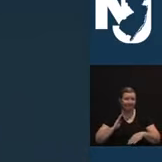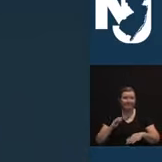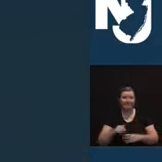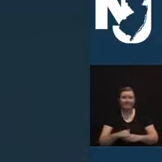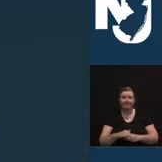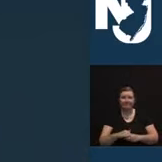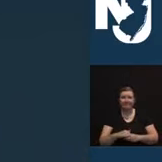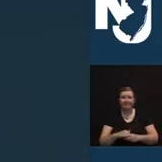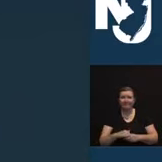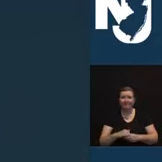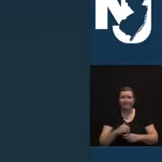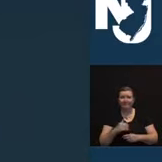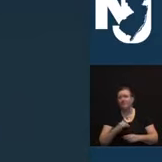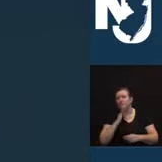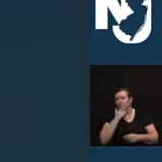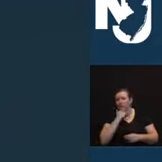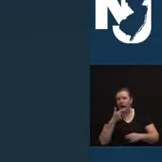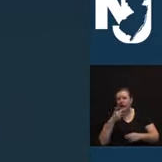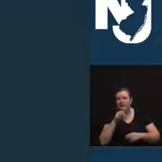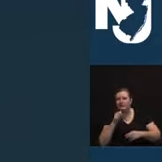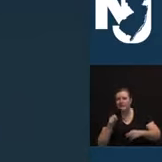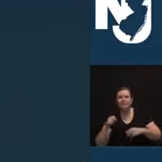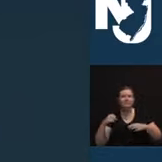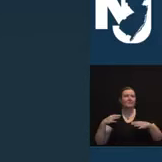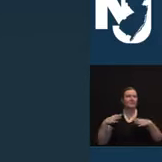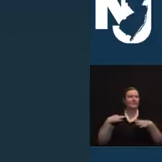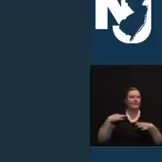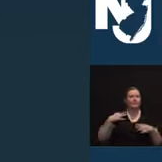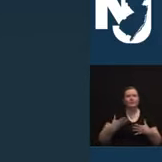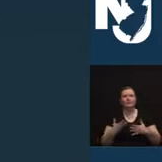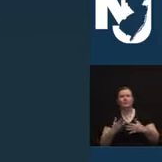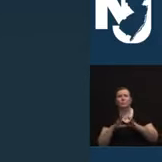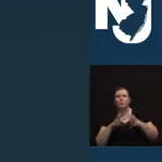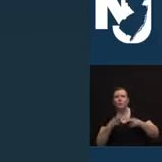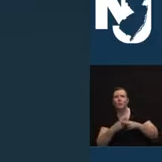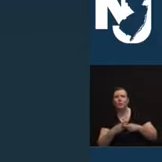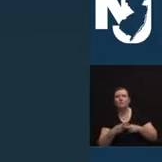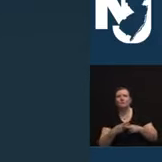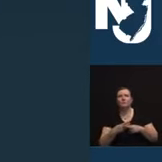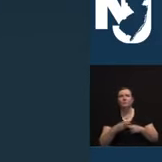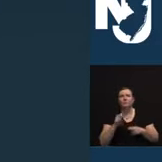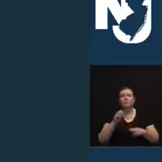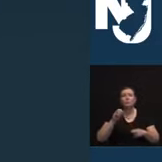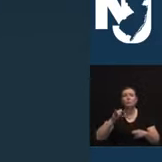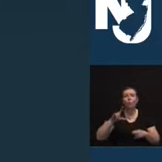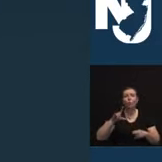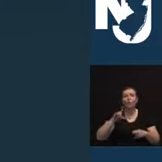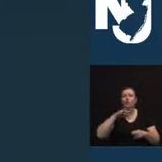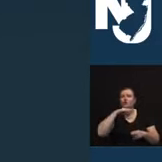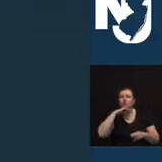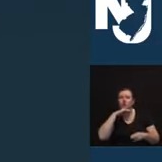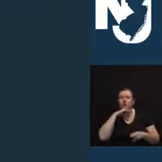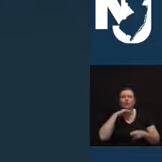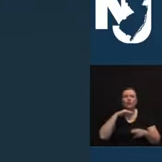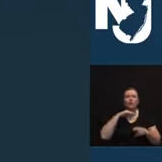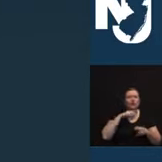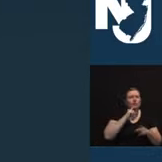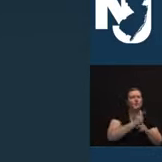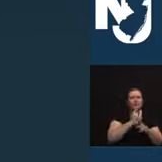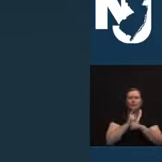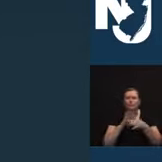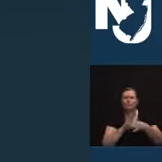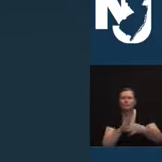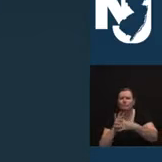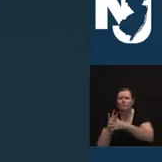a group known as the Soil Sisters. Gardening was one of Pat's many passions. She was also an